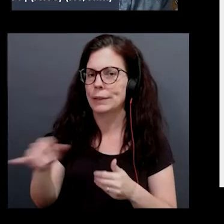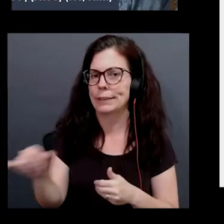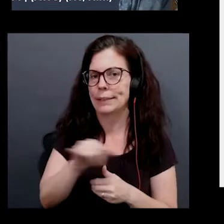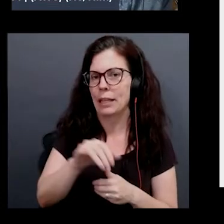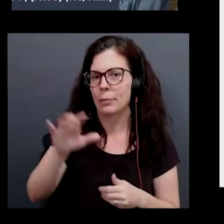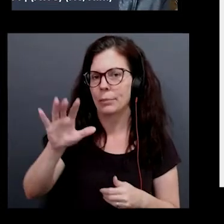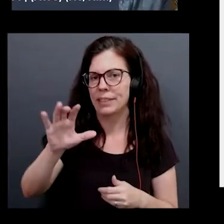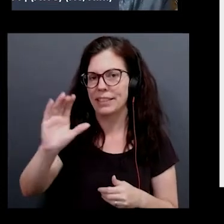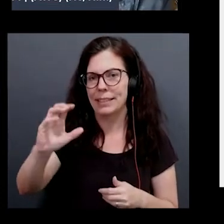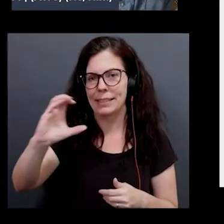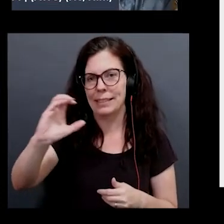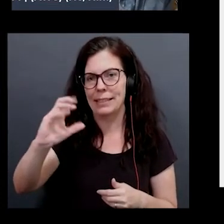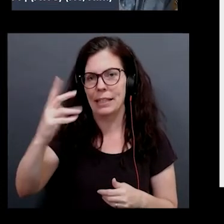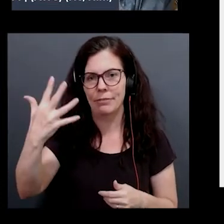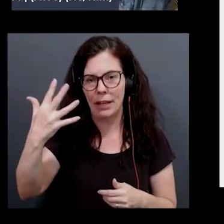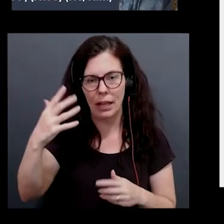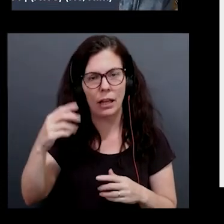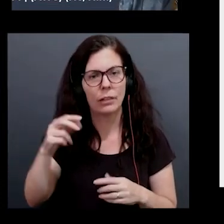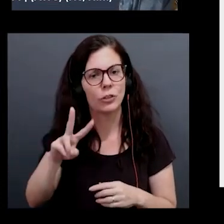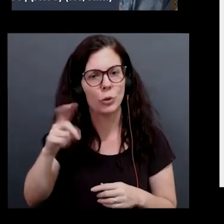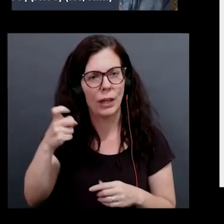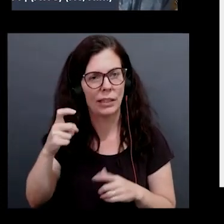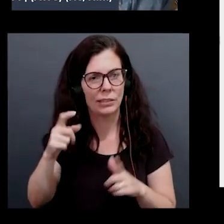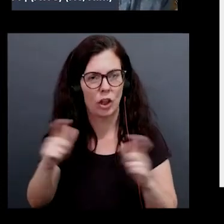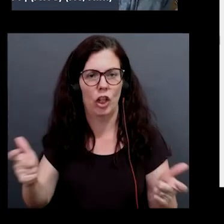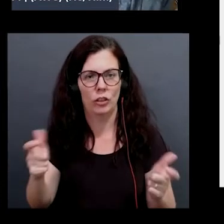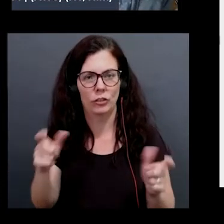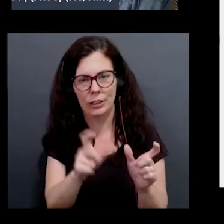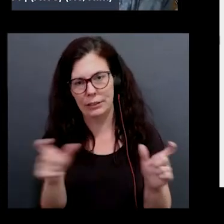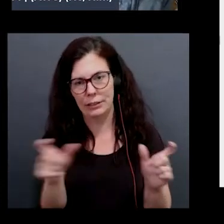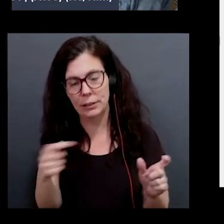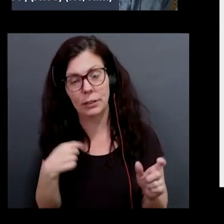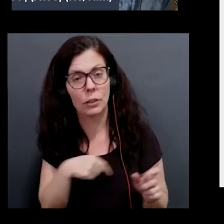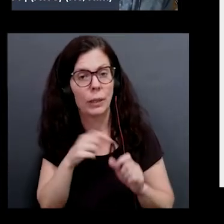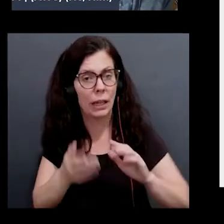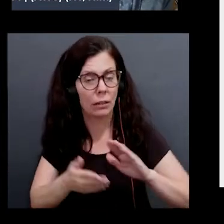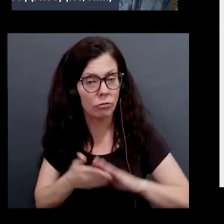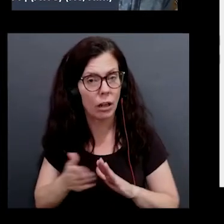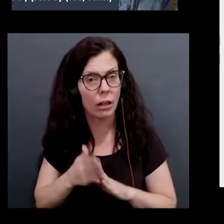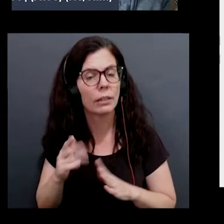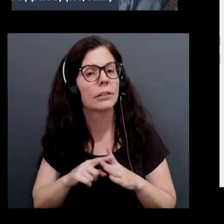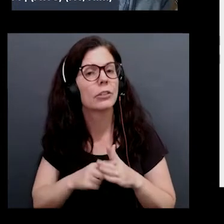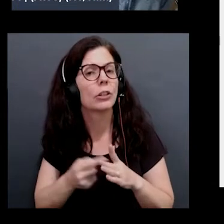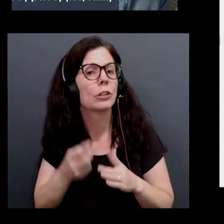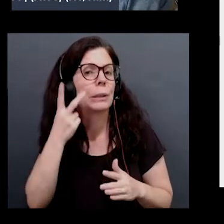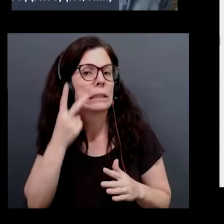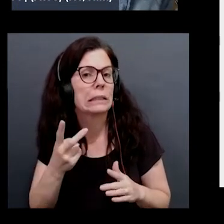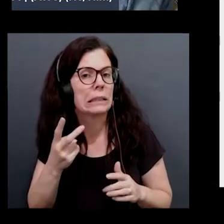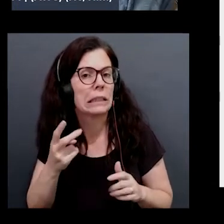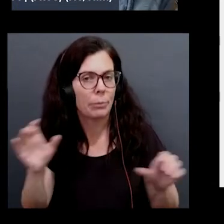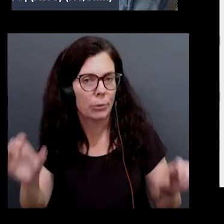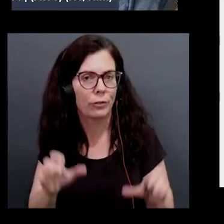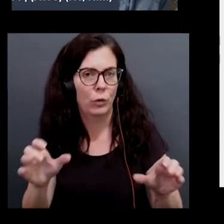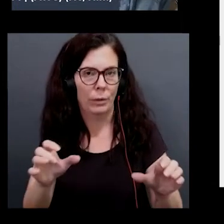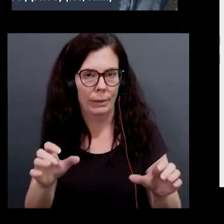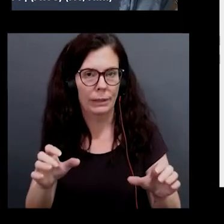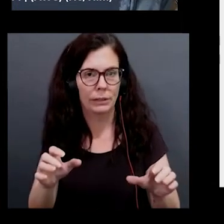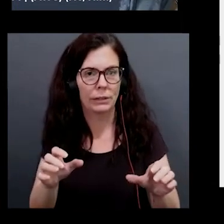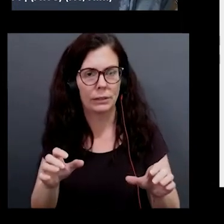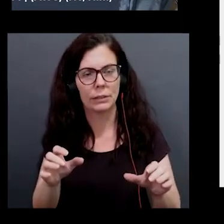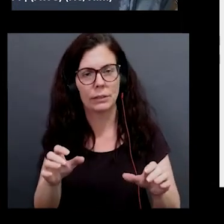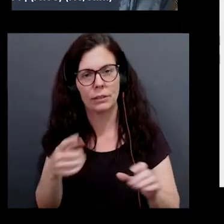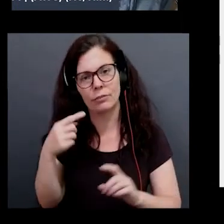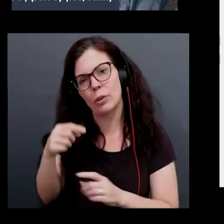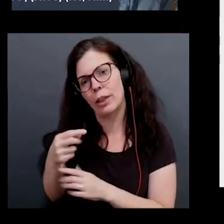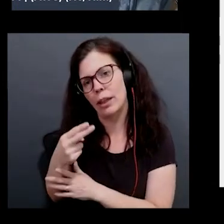instance. And we can run this and start to see the performance of the Hugging Face